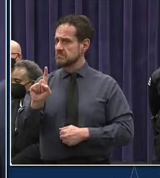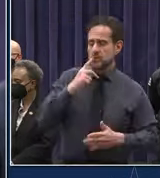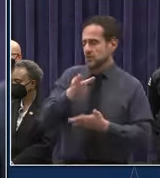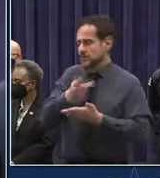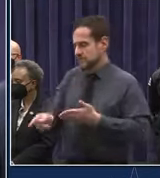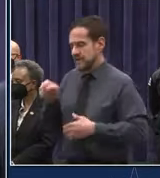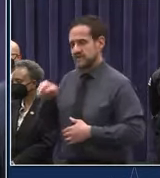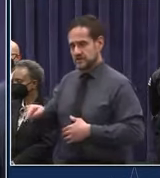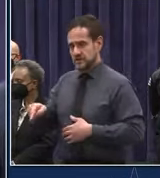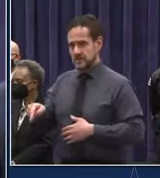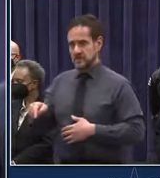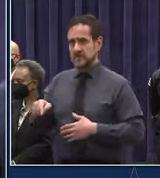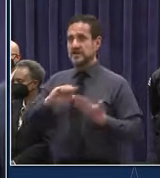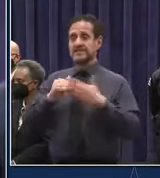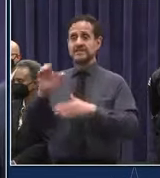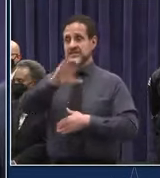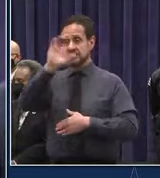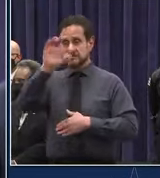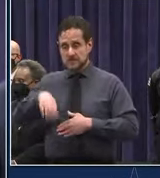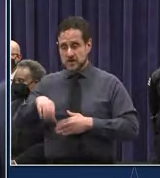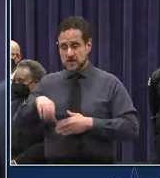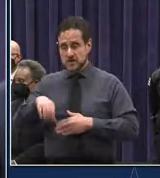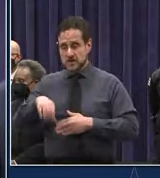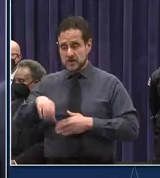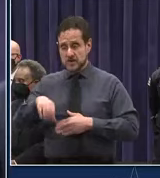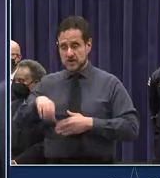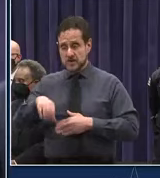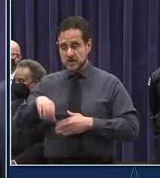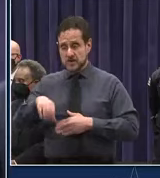As a city and state, we failed Melissa.